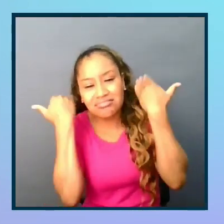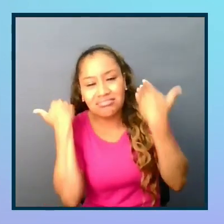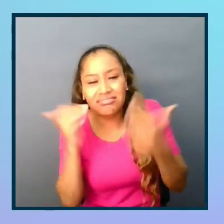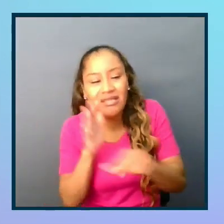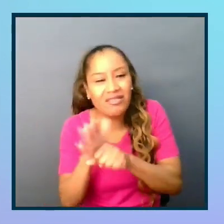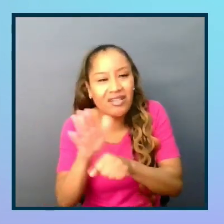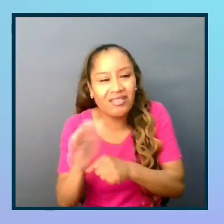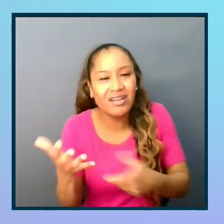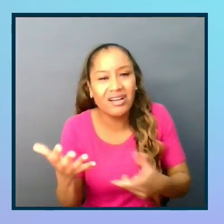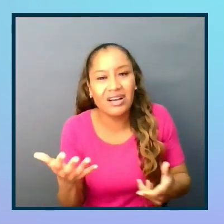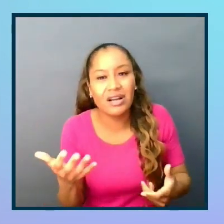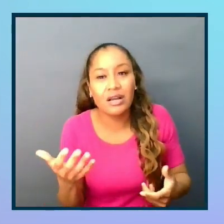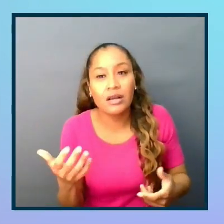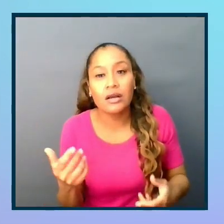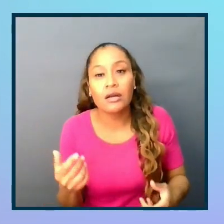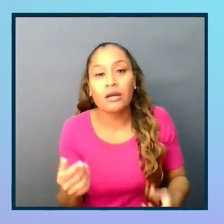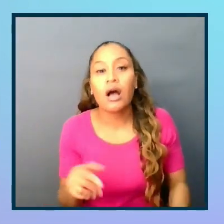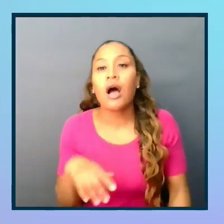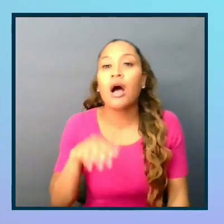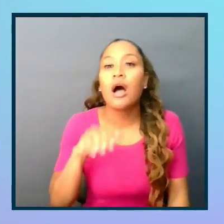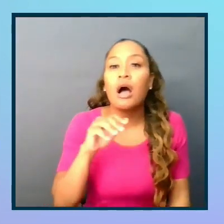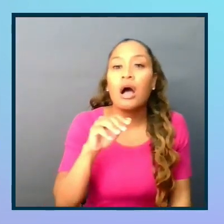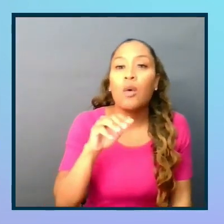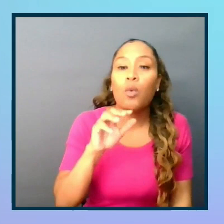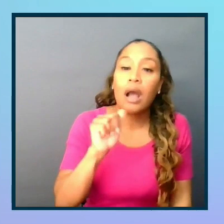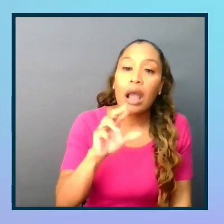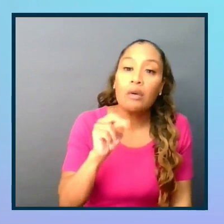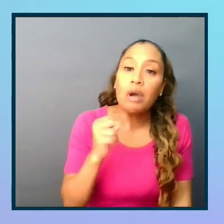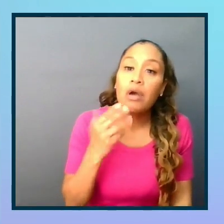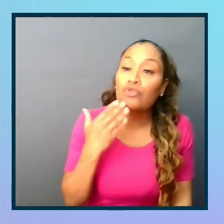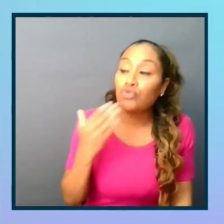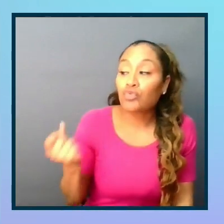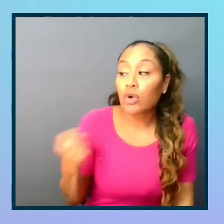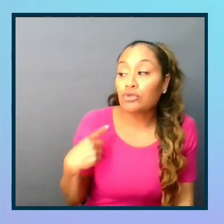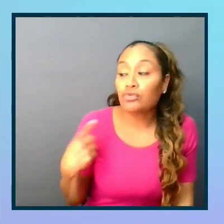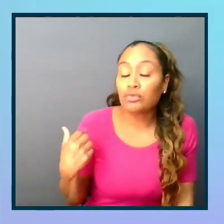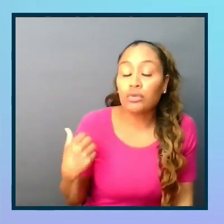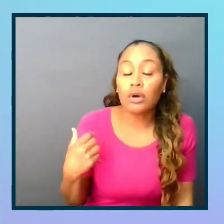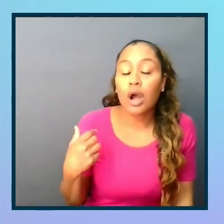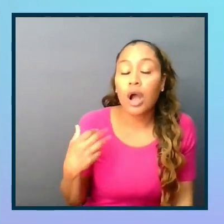Yeah, that's a great question. So